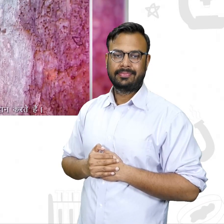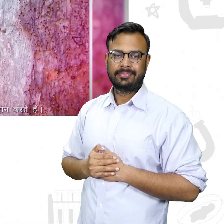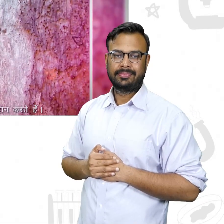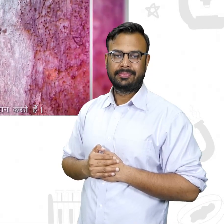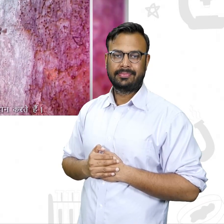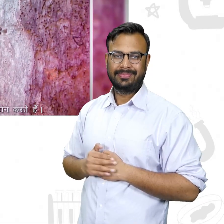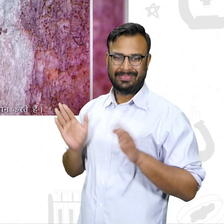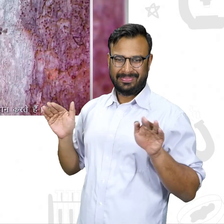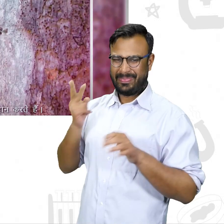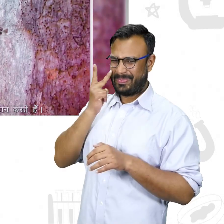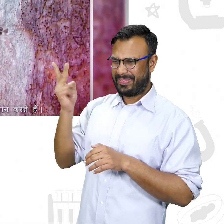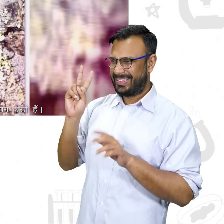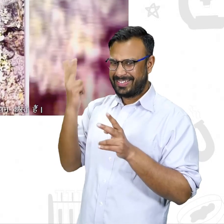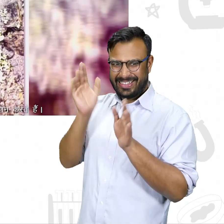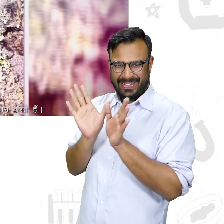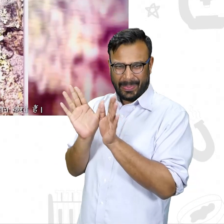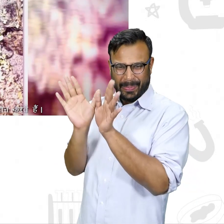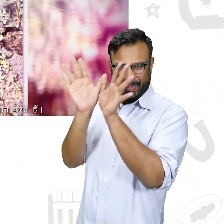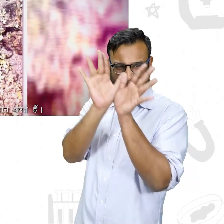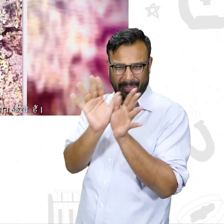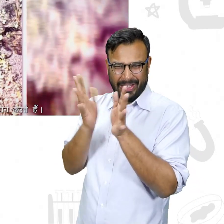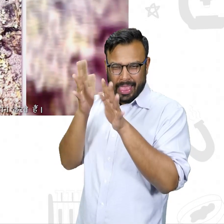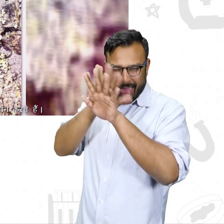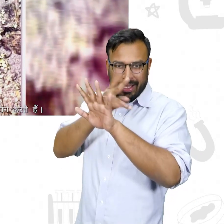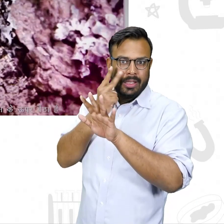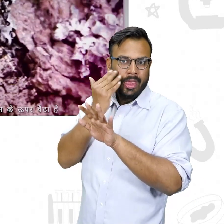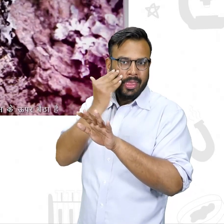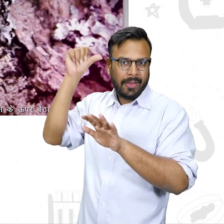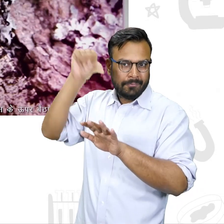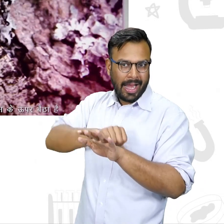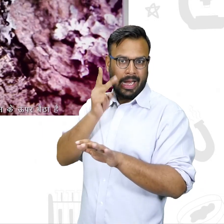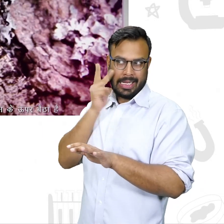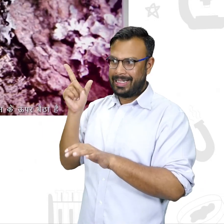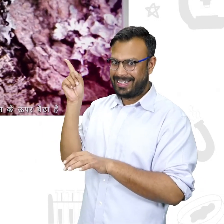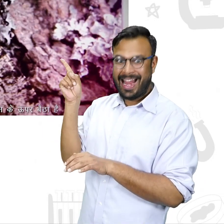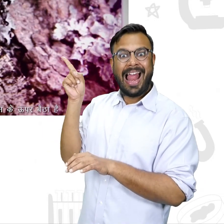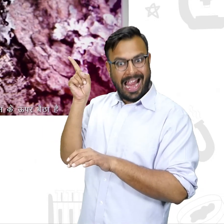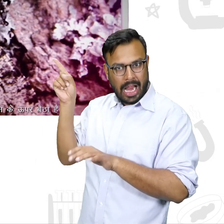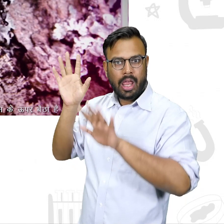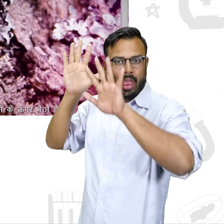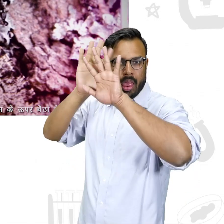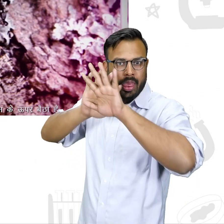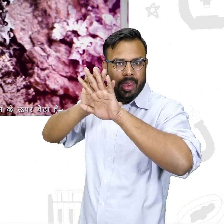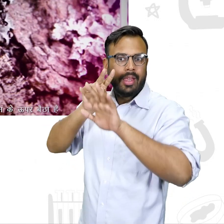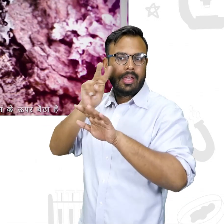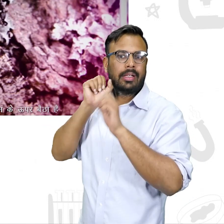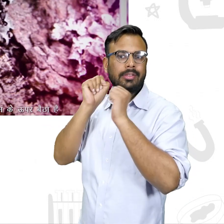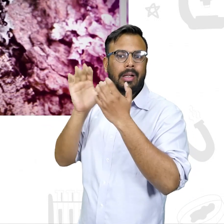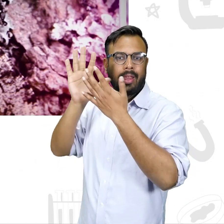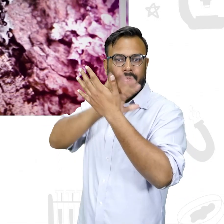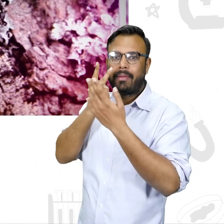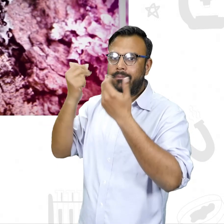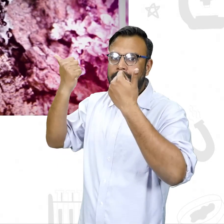Lichens provide a very nice background for camouflage. You can see in this picture a moth is sitting over